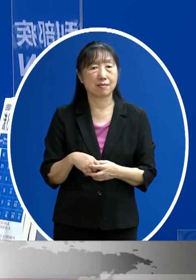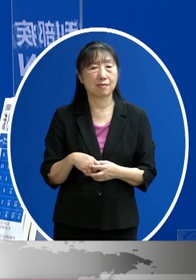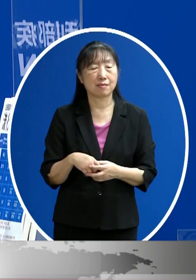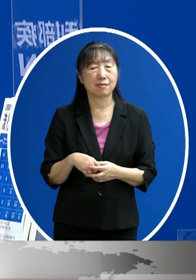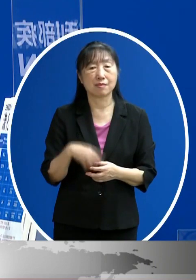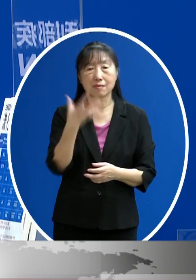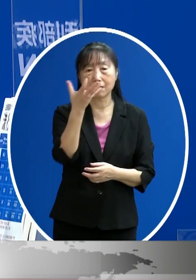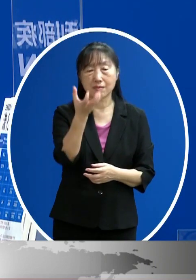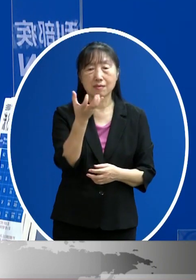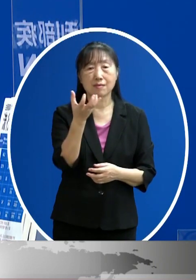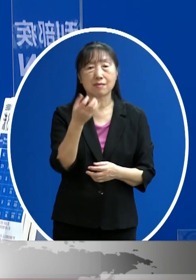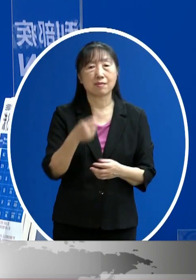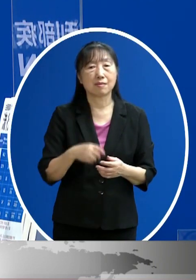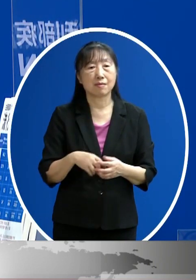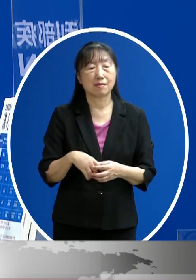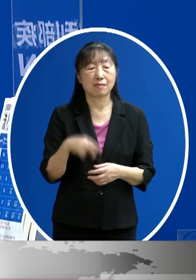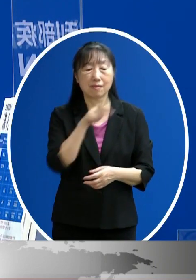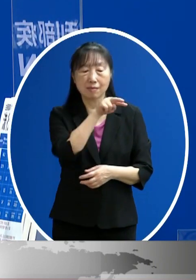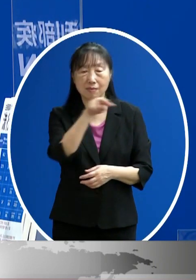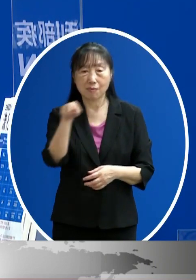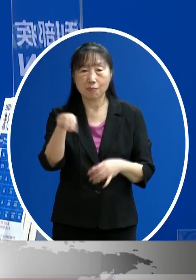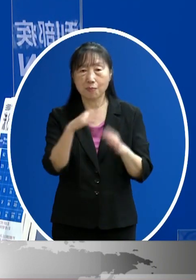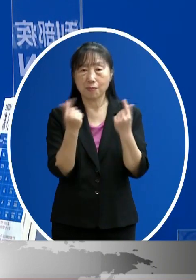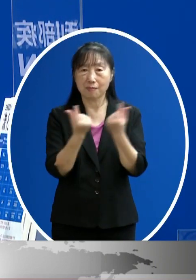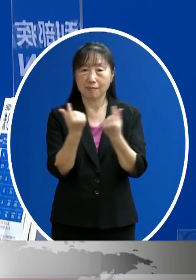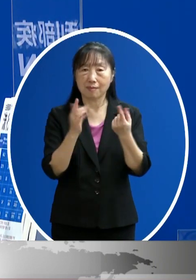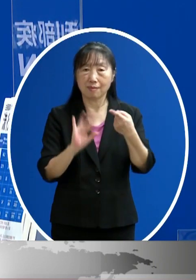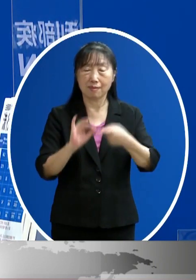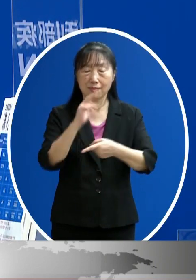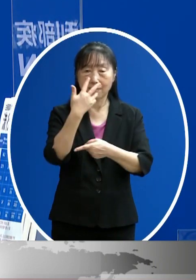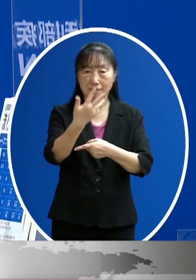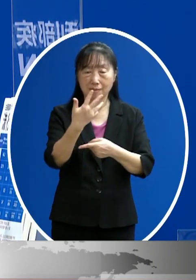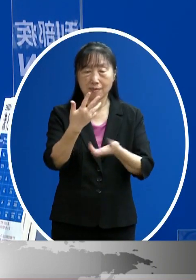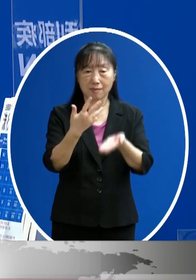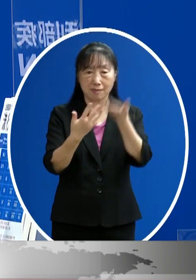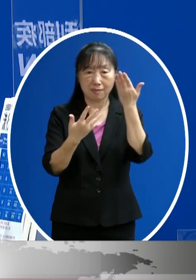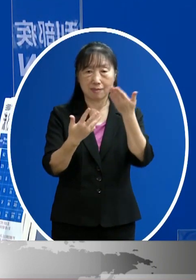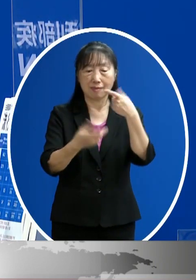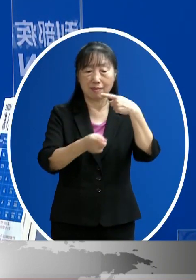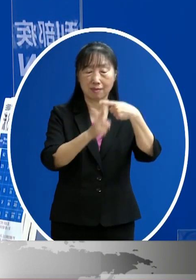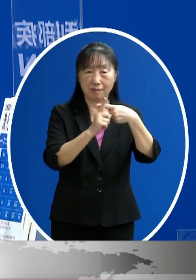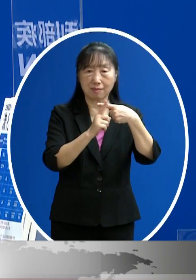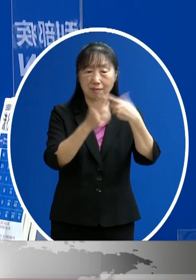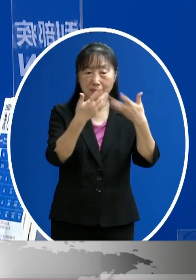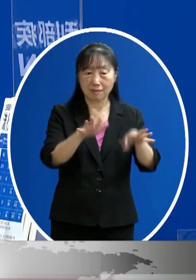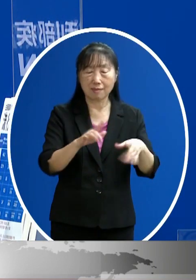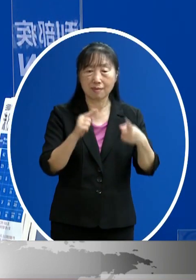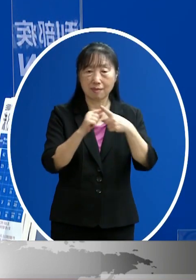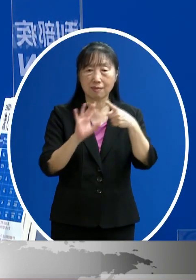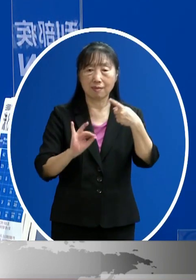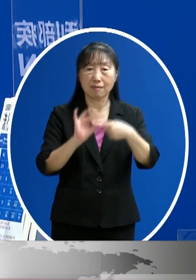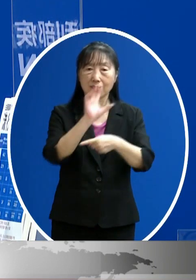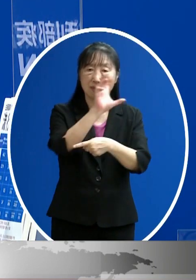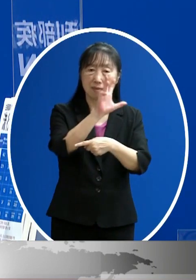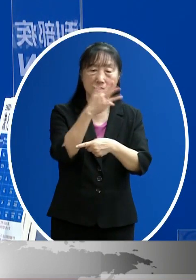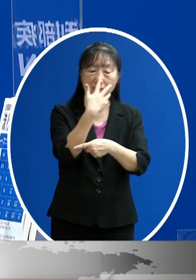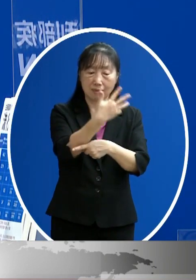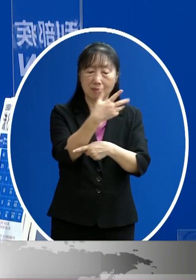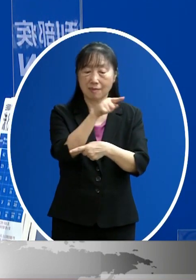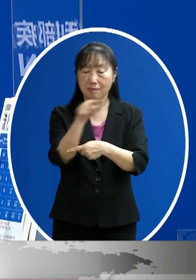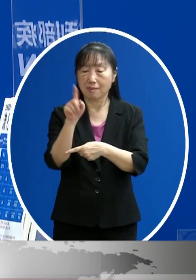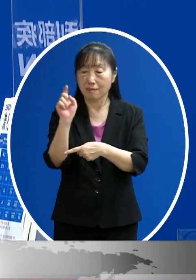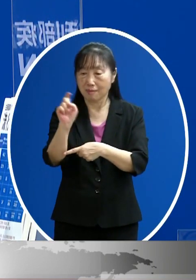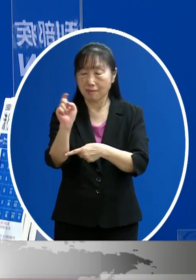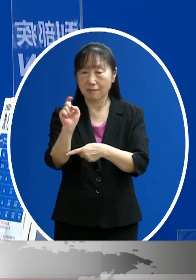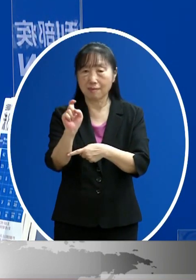In Taipei and New Taipei, more than 8% of the population has been infected, between 8 and 10%. The epidemic is now